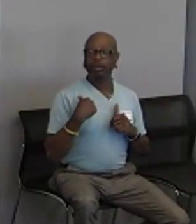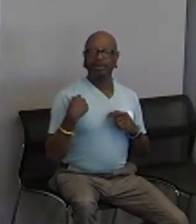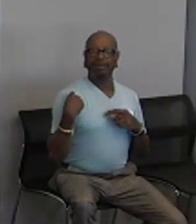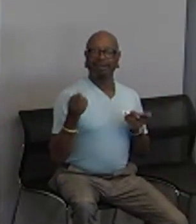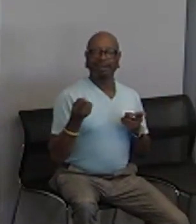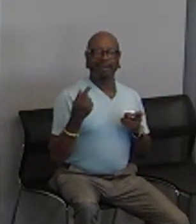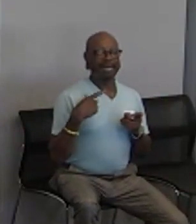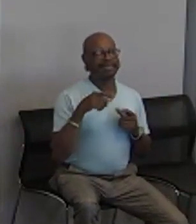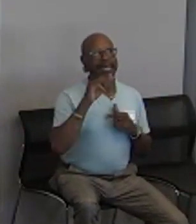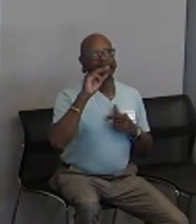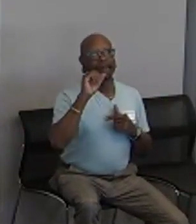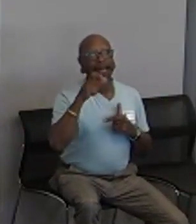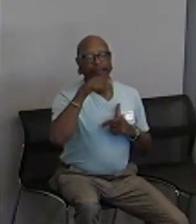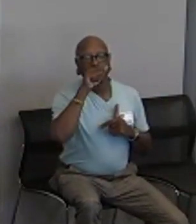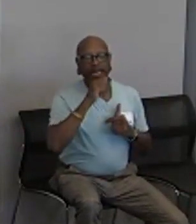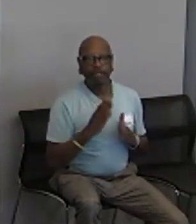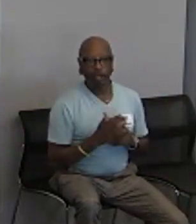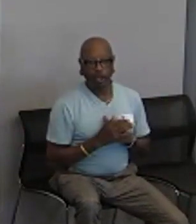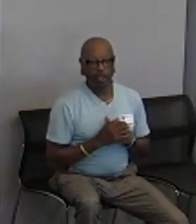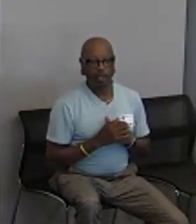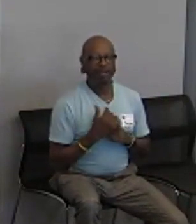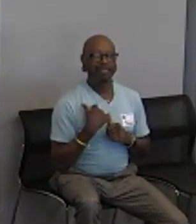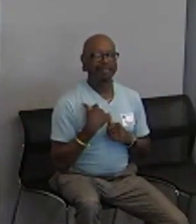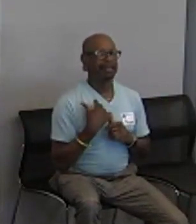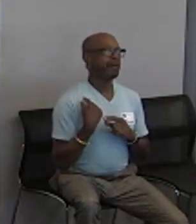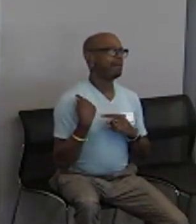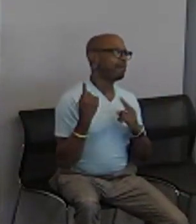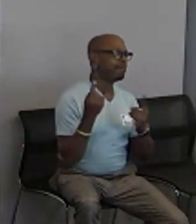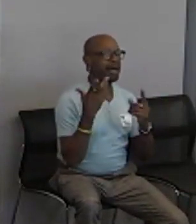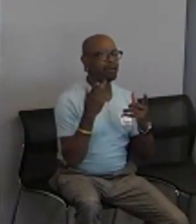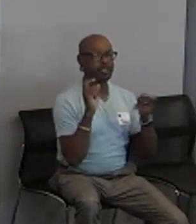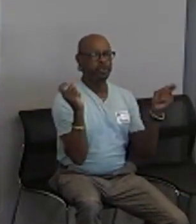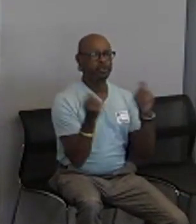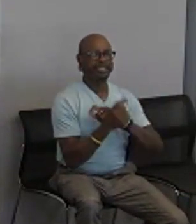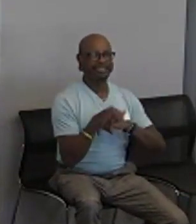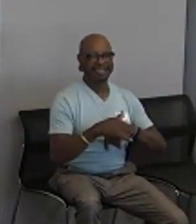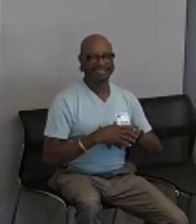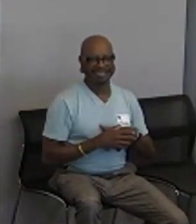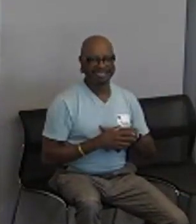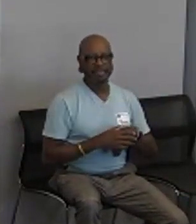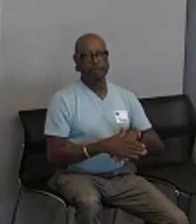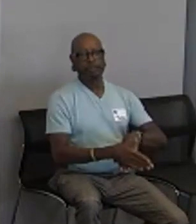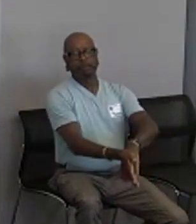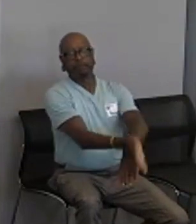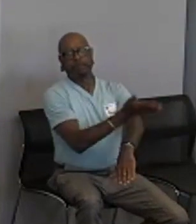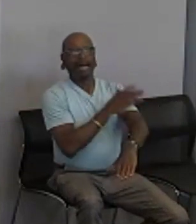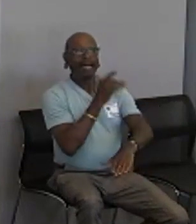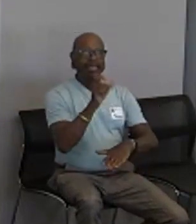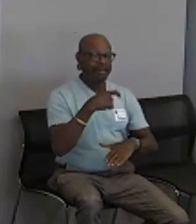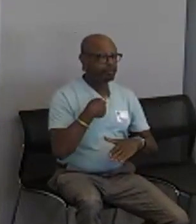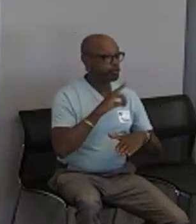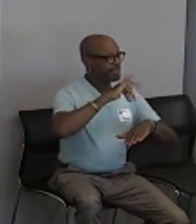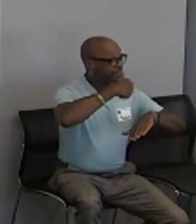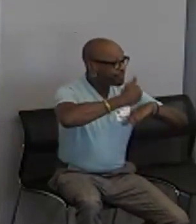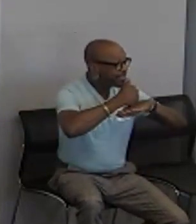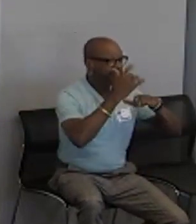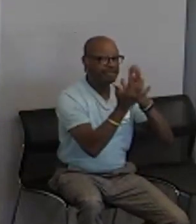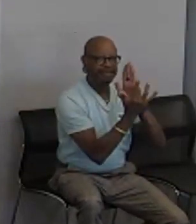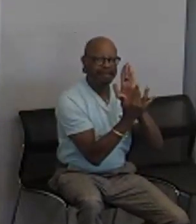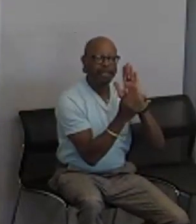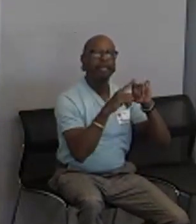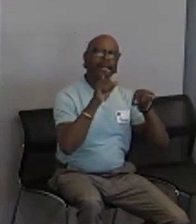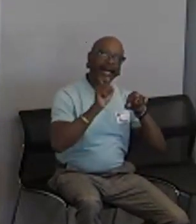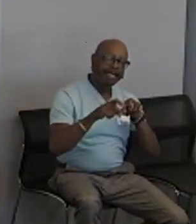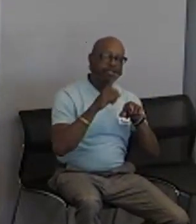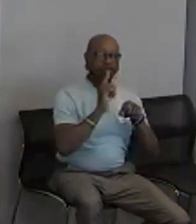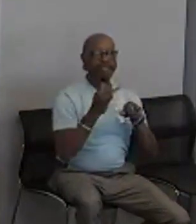a map lover, wanted to change this. And I didn't just have to invent the technology, I actually